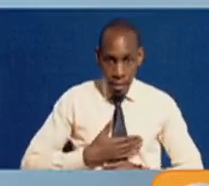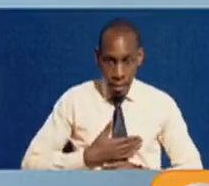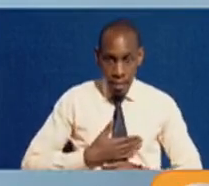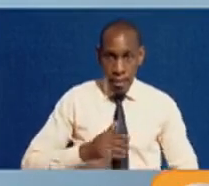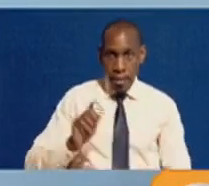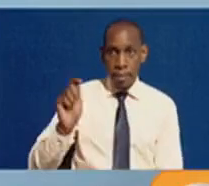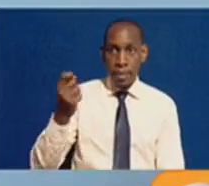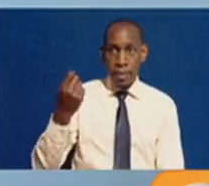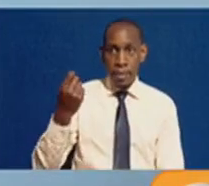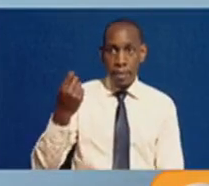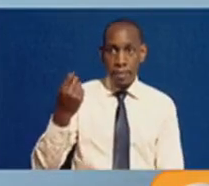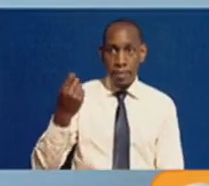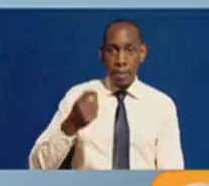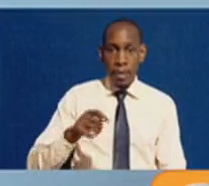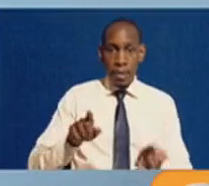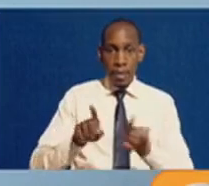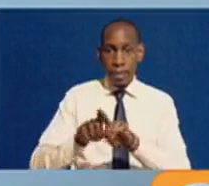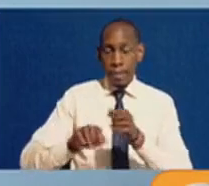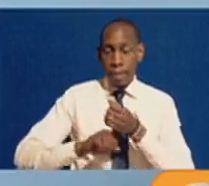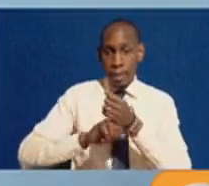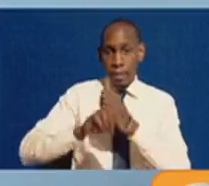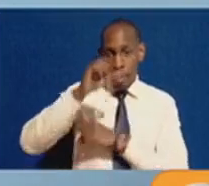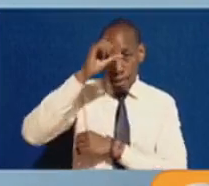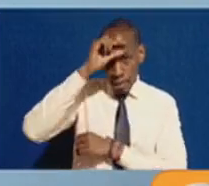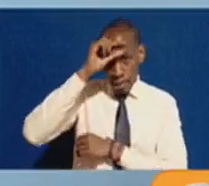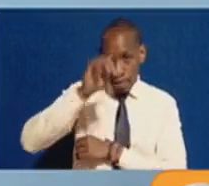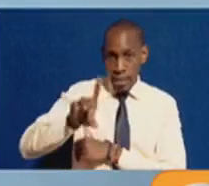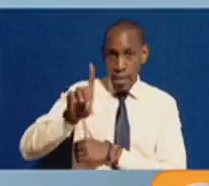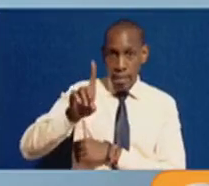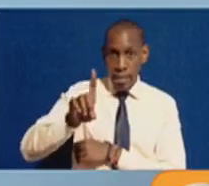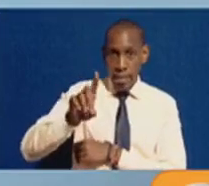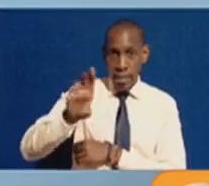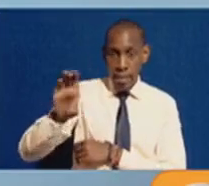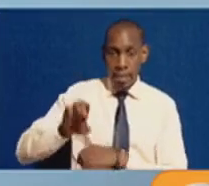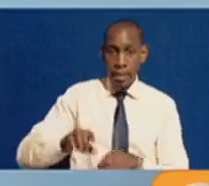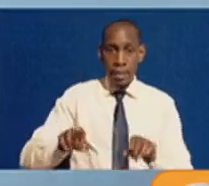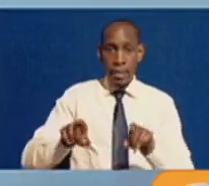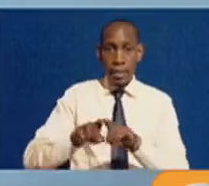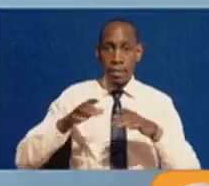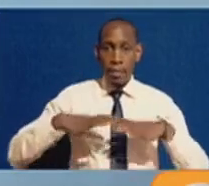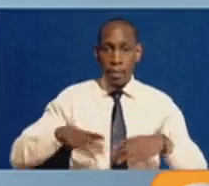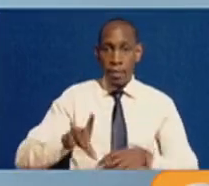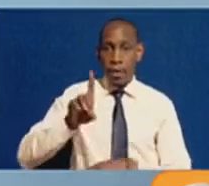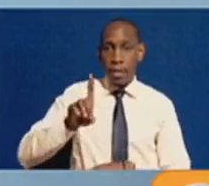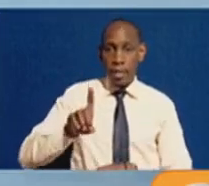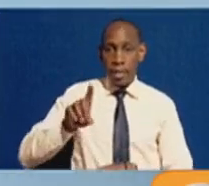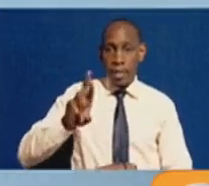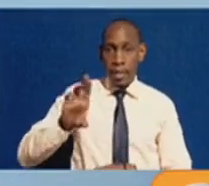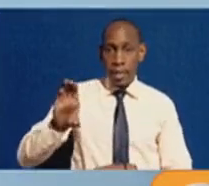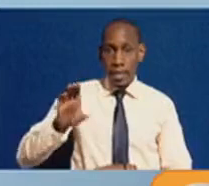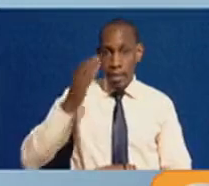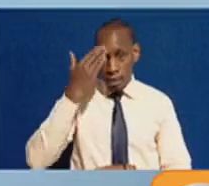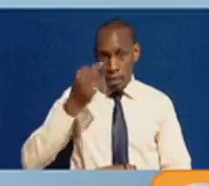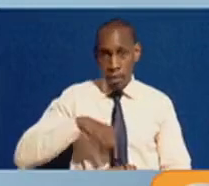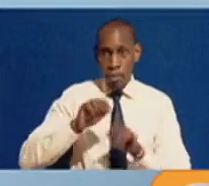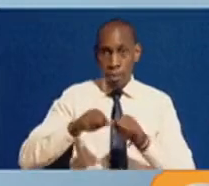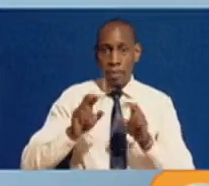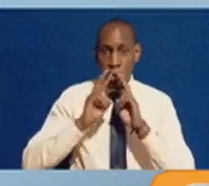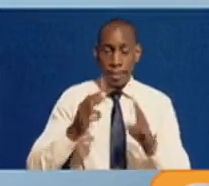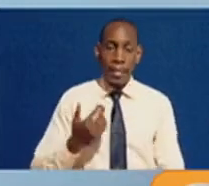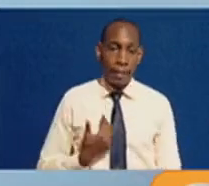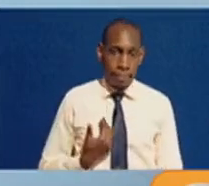President, to support the government of DRC and the people of DRC so that we can have